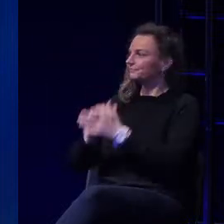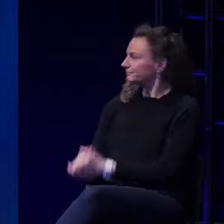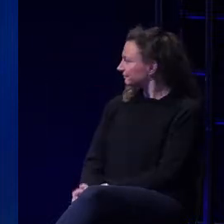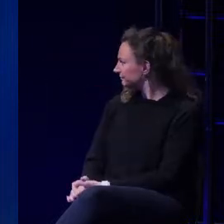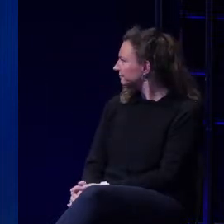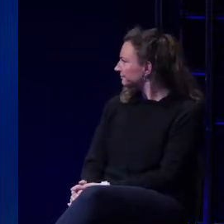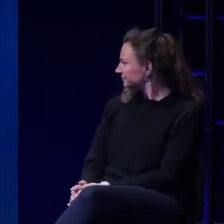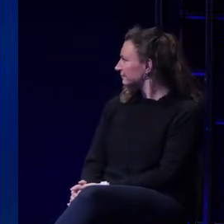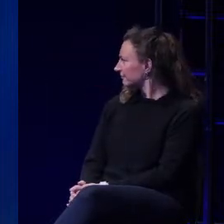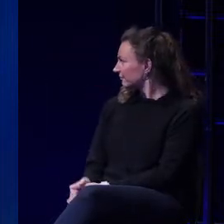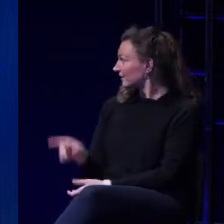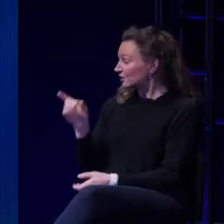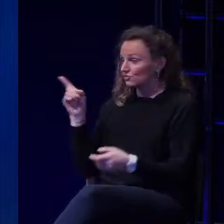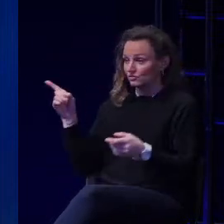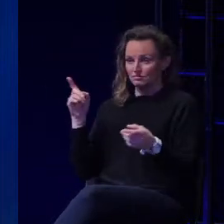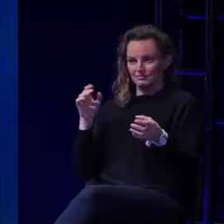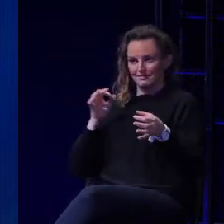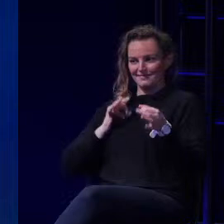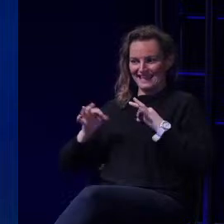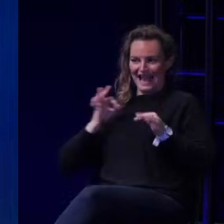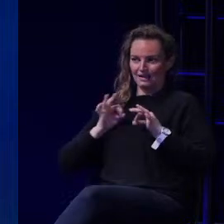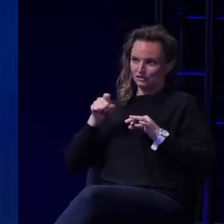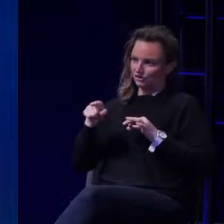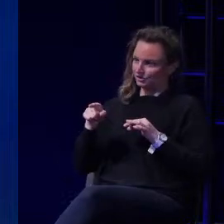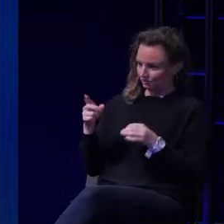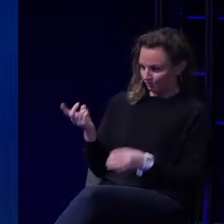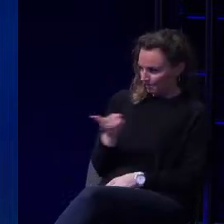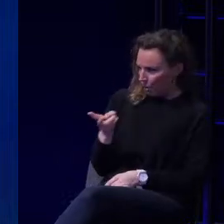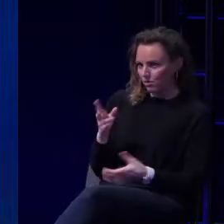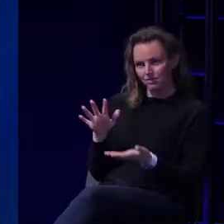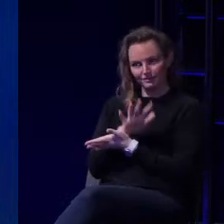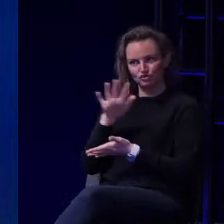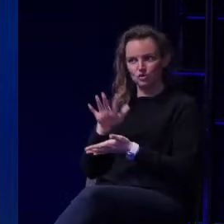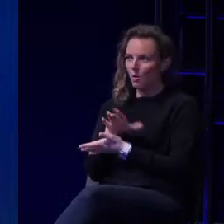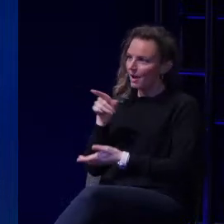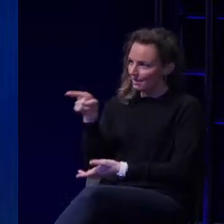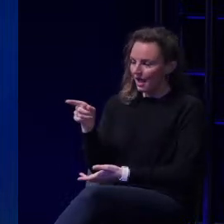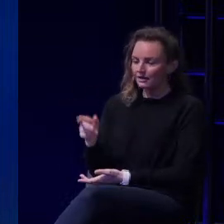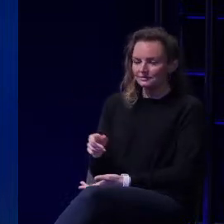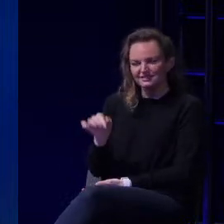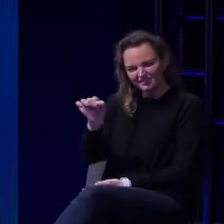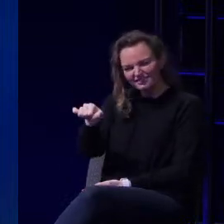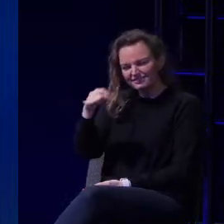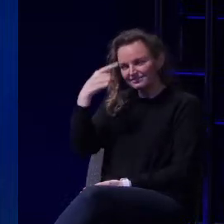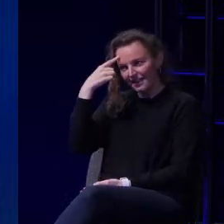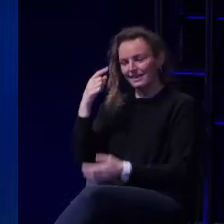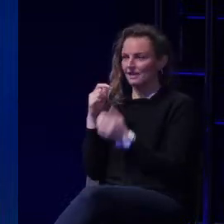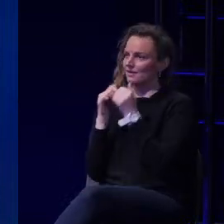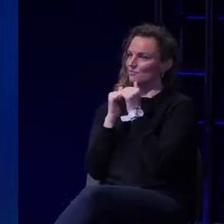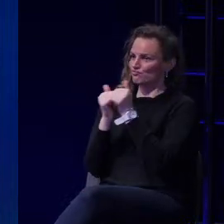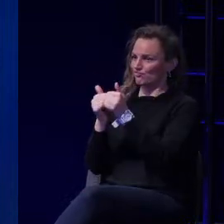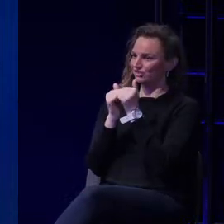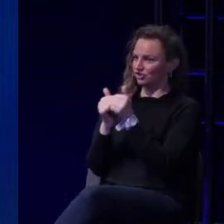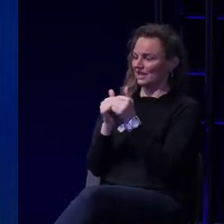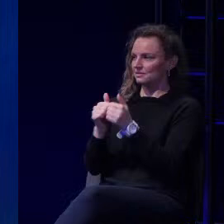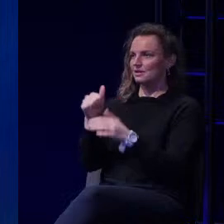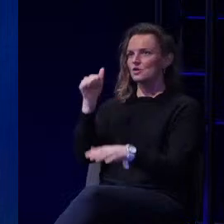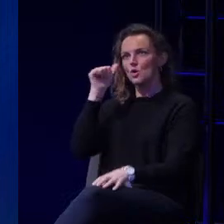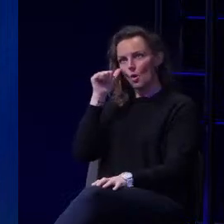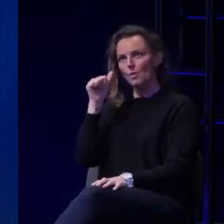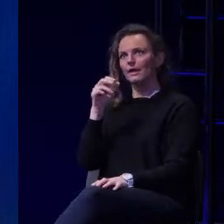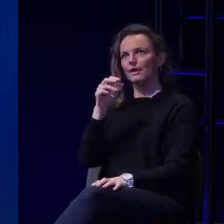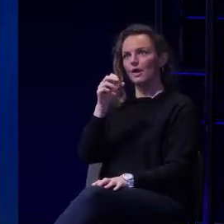Did the actors enjoy that scenario? I think they did, actually. Yeah, I think they appreciated, knowing, like, okay,